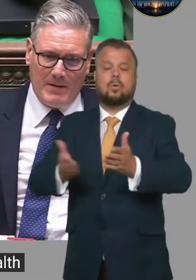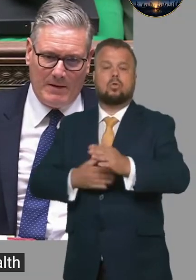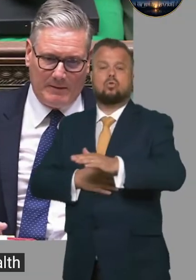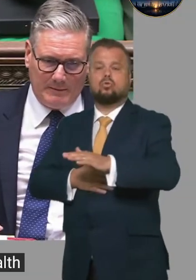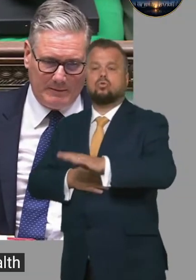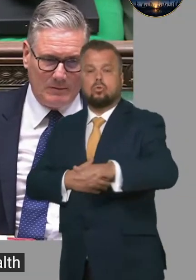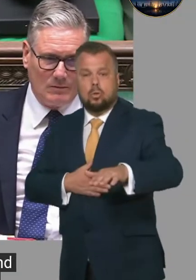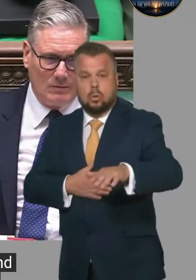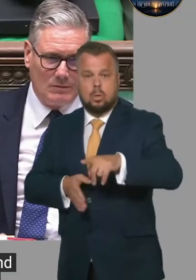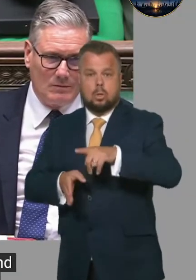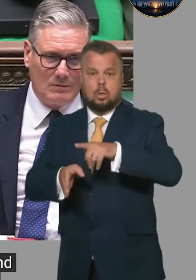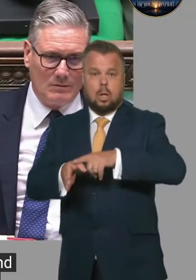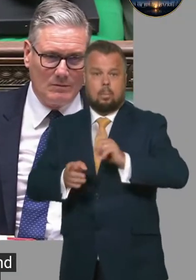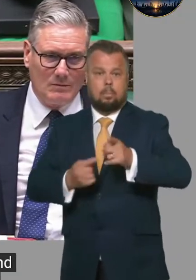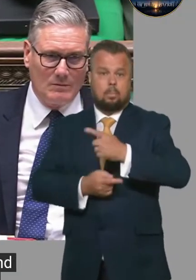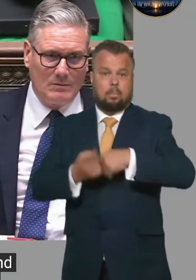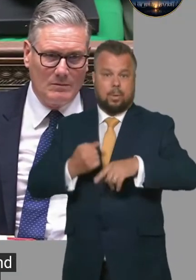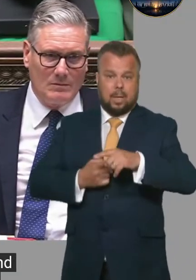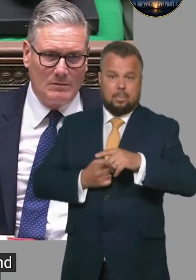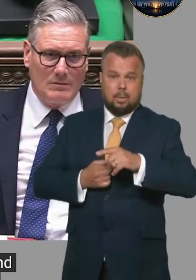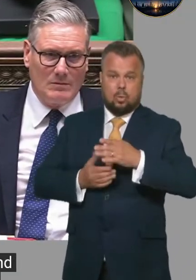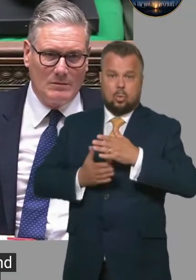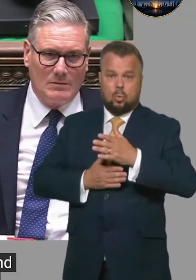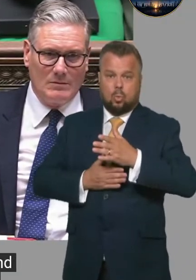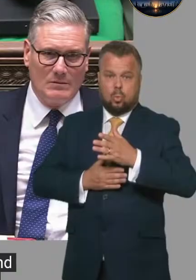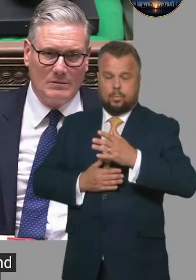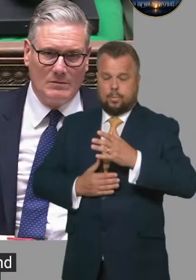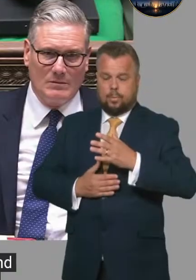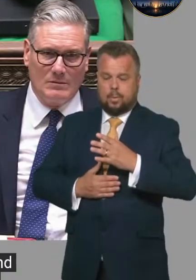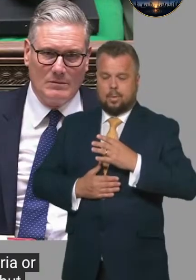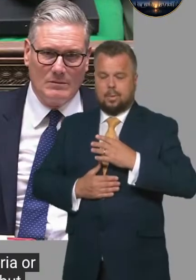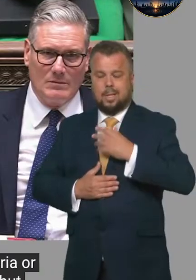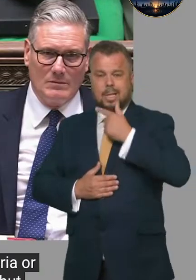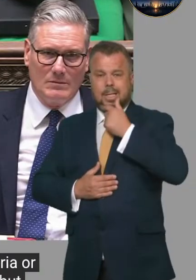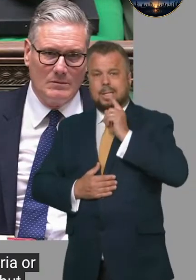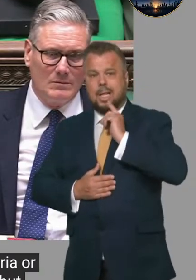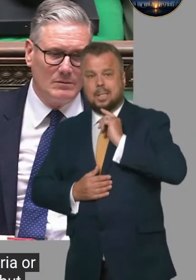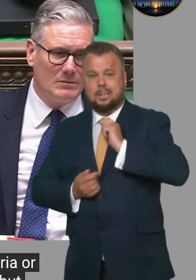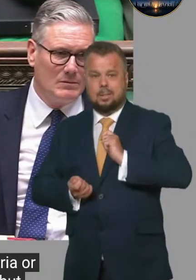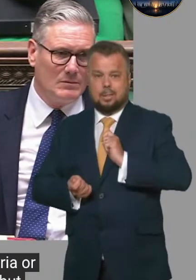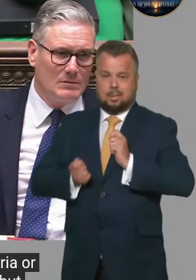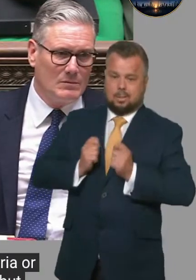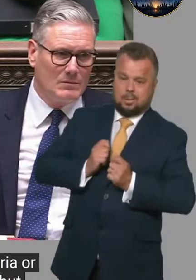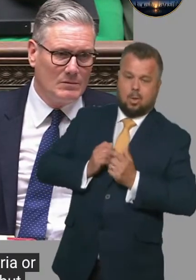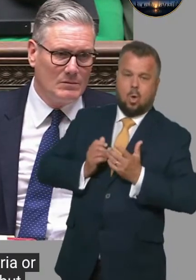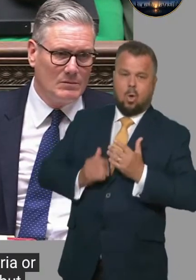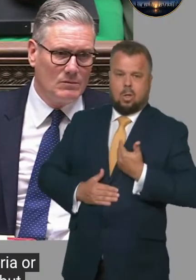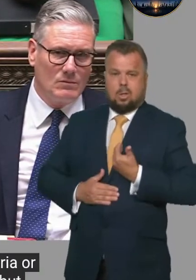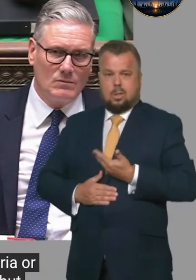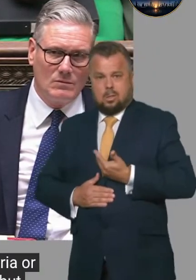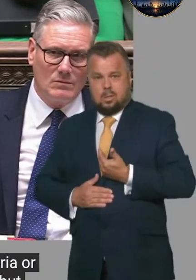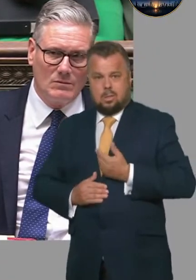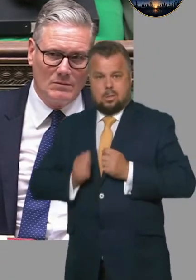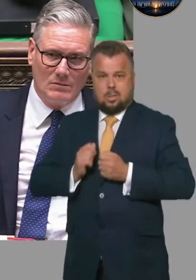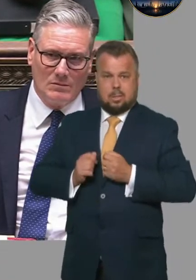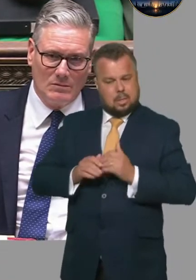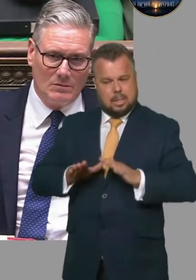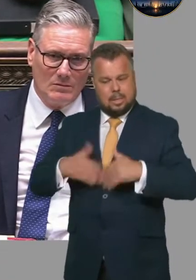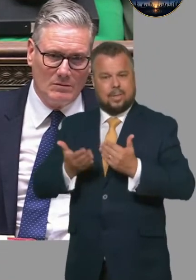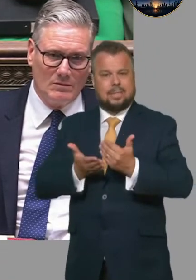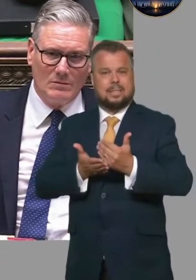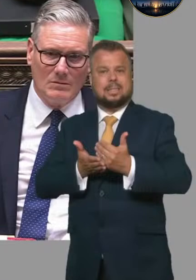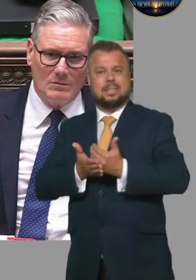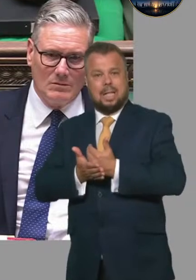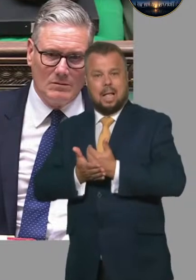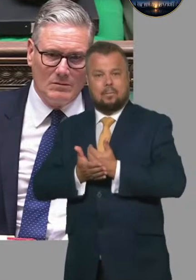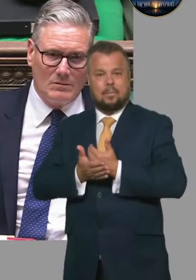and clinically appropriate. We have always been clear about the red lines regarding the MHRA's trial and the prescription of puberty